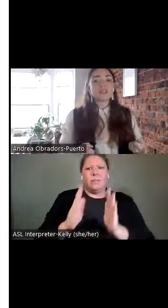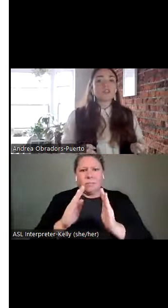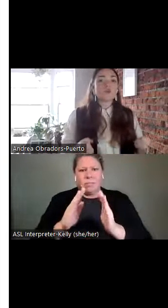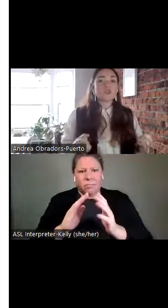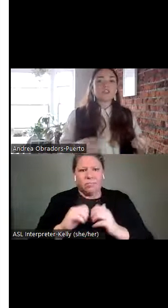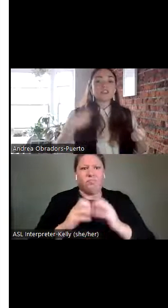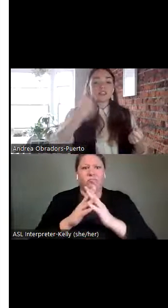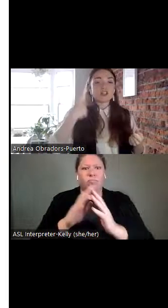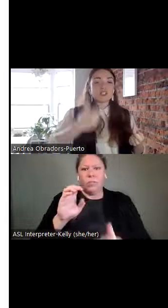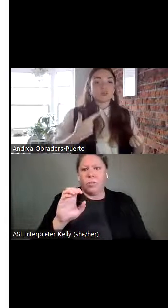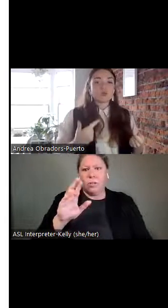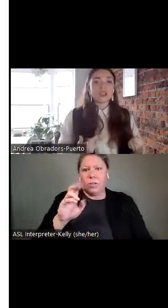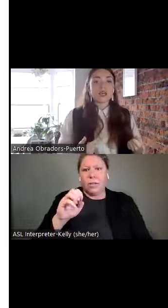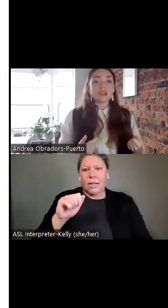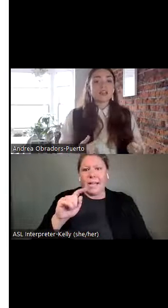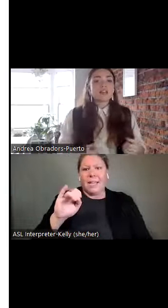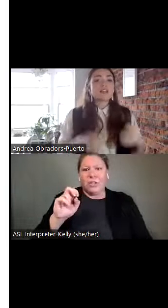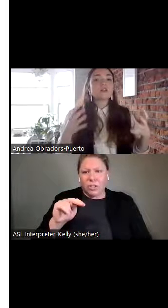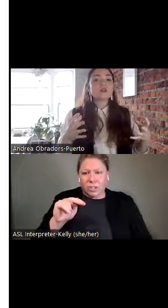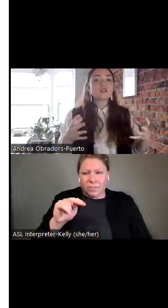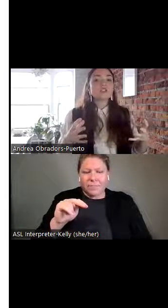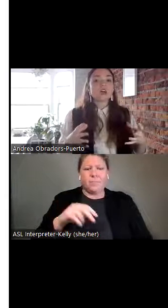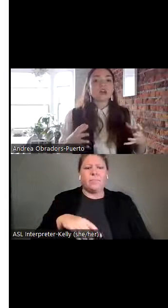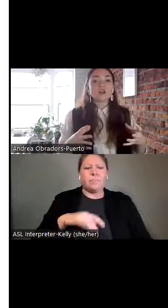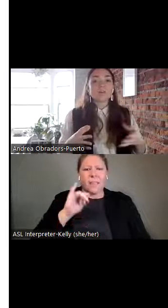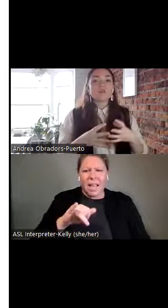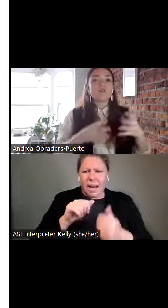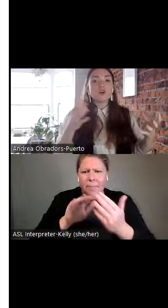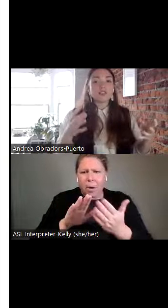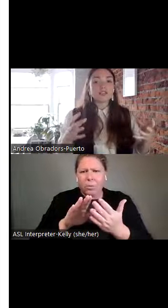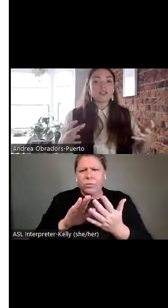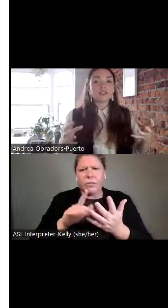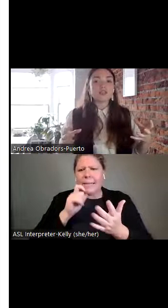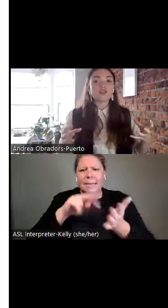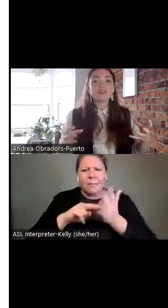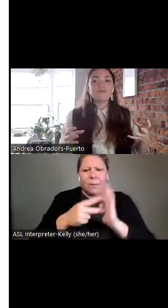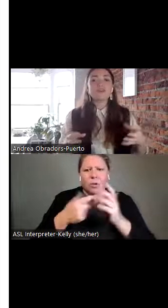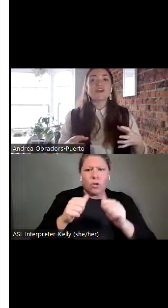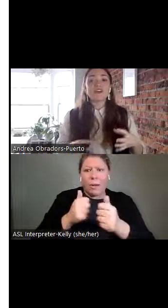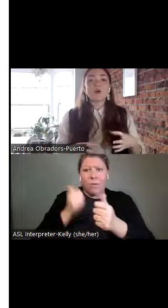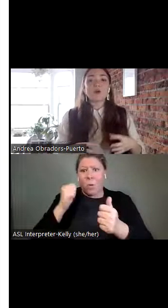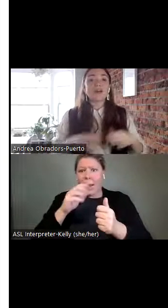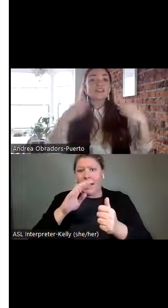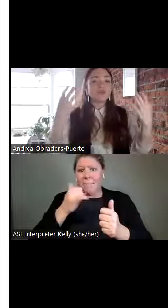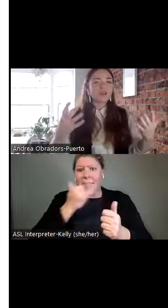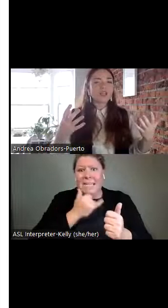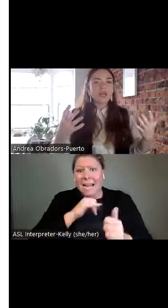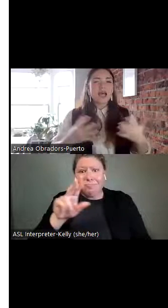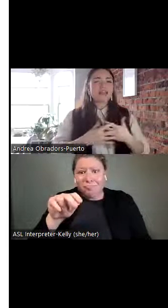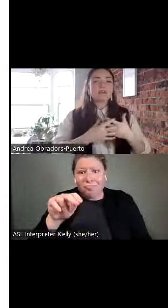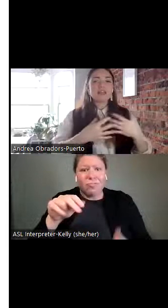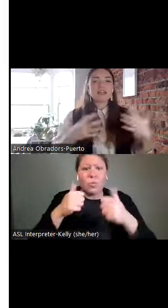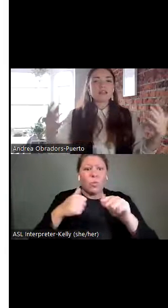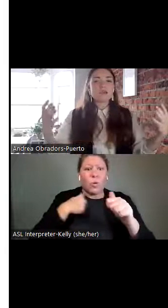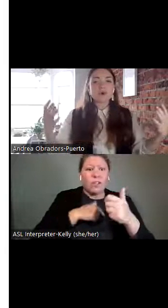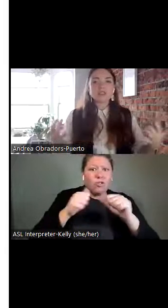generative stage within the iterative process. This approach is not about avoiding mistakes actually, but rather about exploring